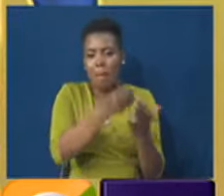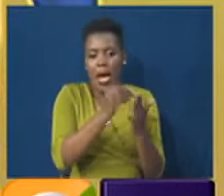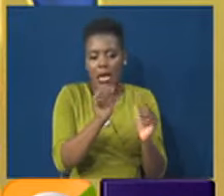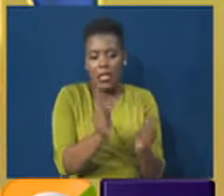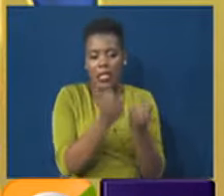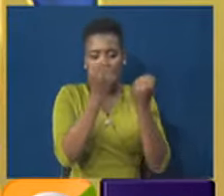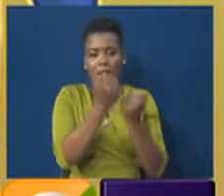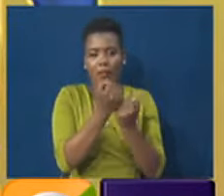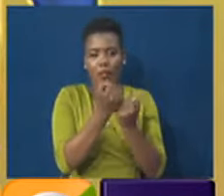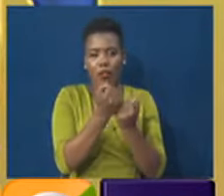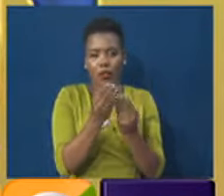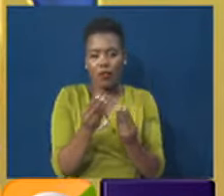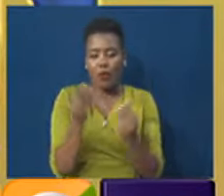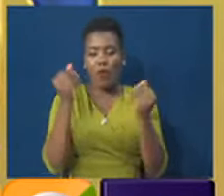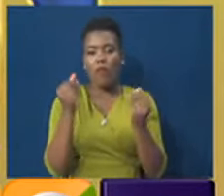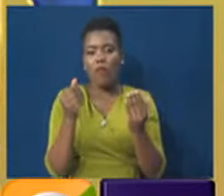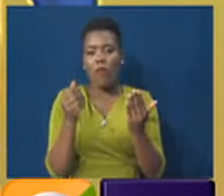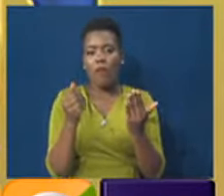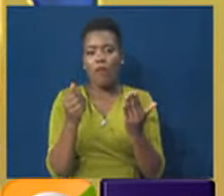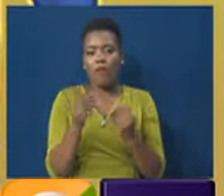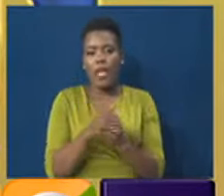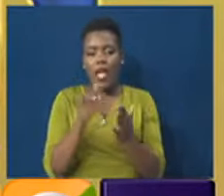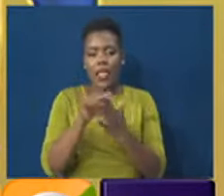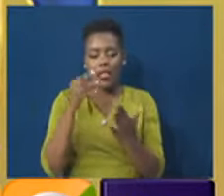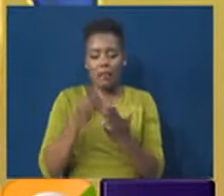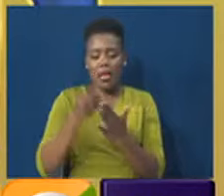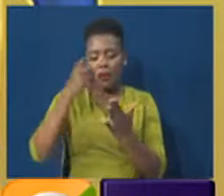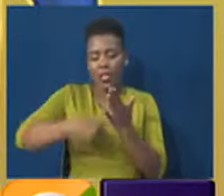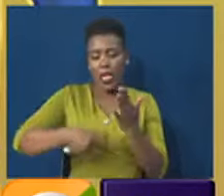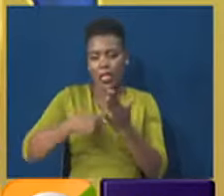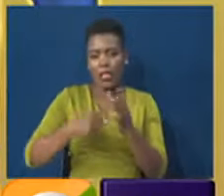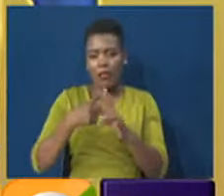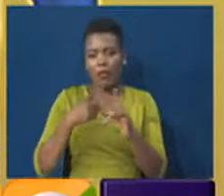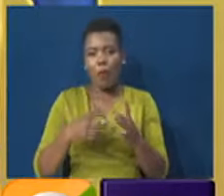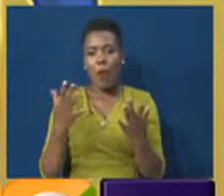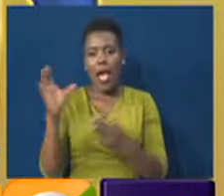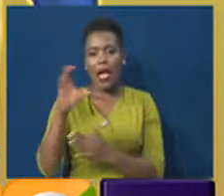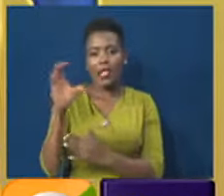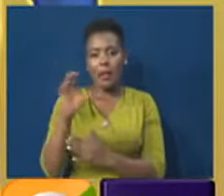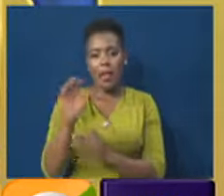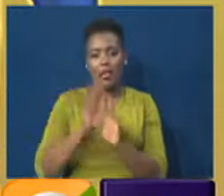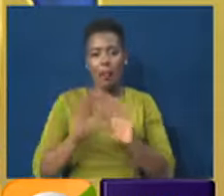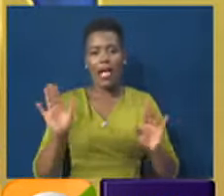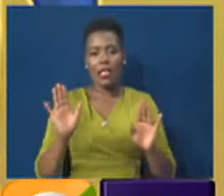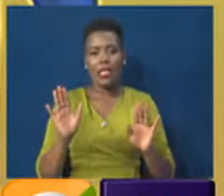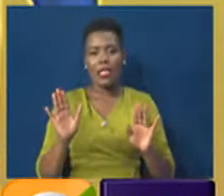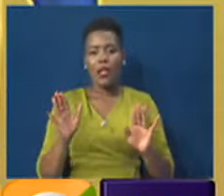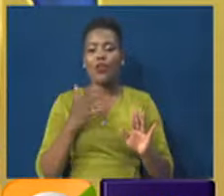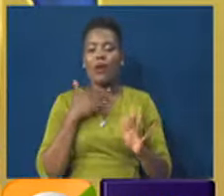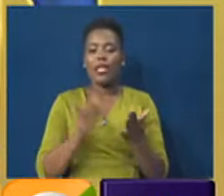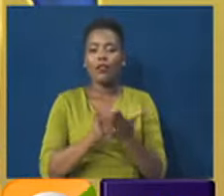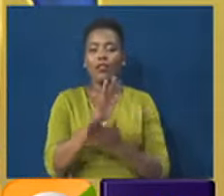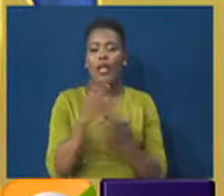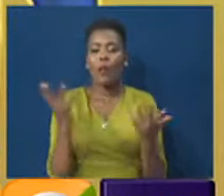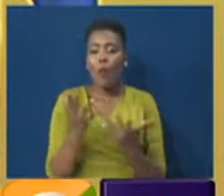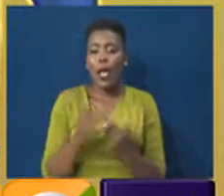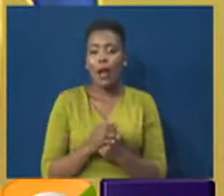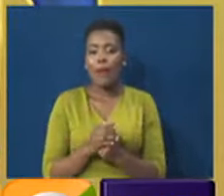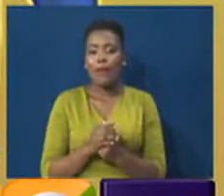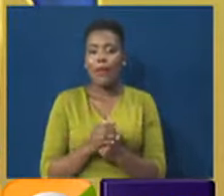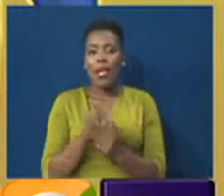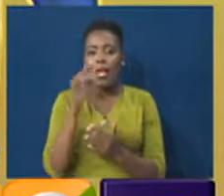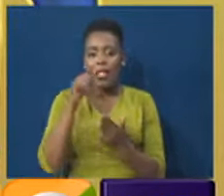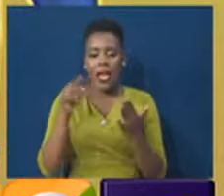cushion the consumer. That money was deducted from the consumer. Where did you want it to go? The right thing